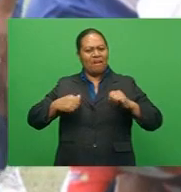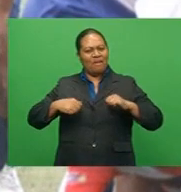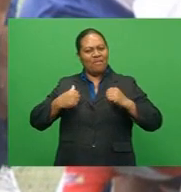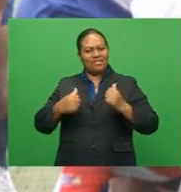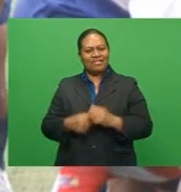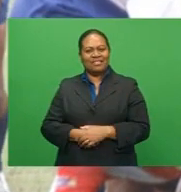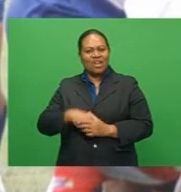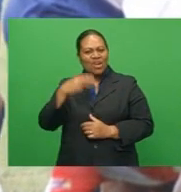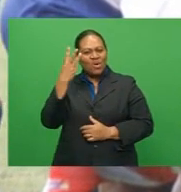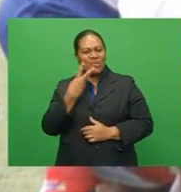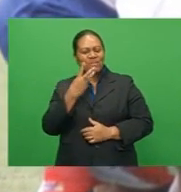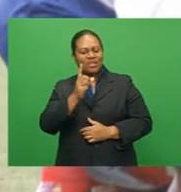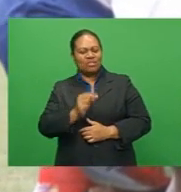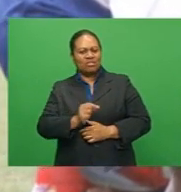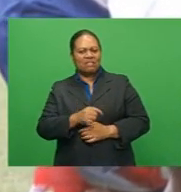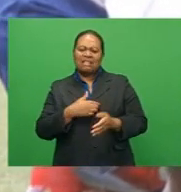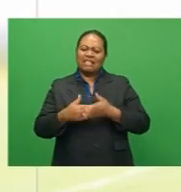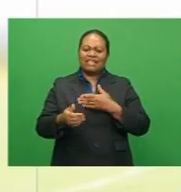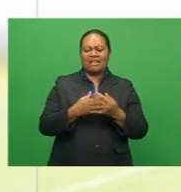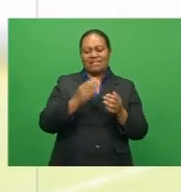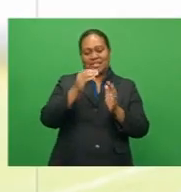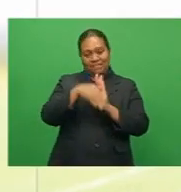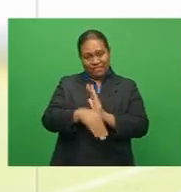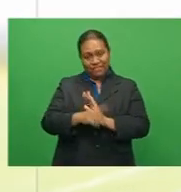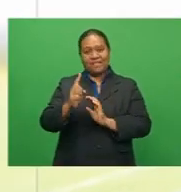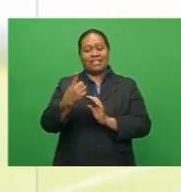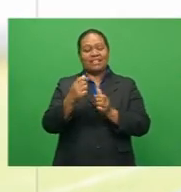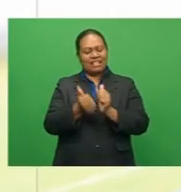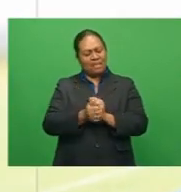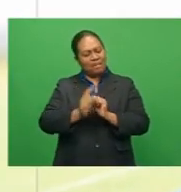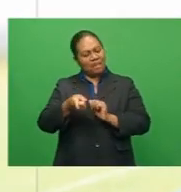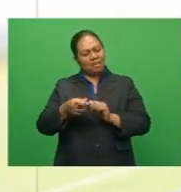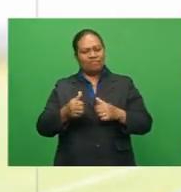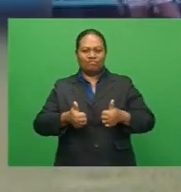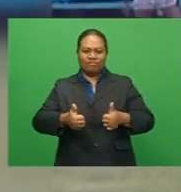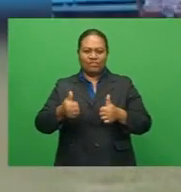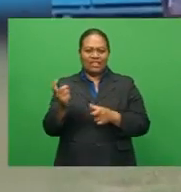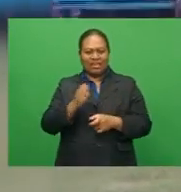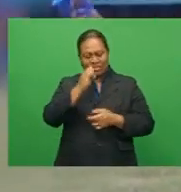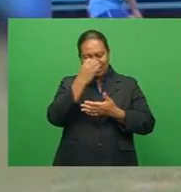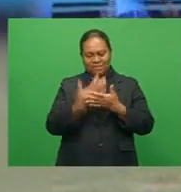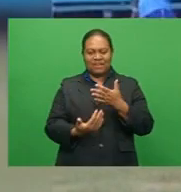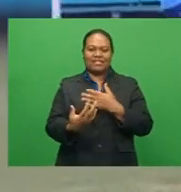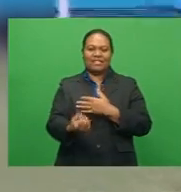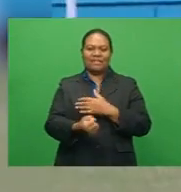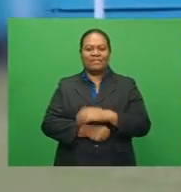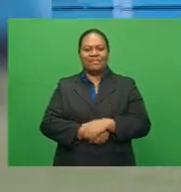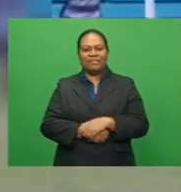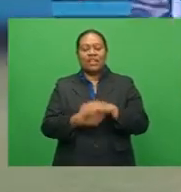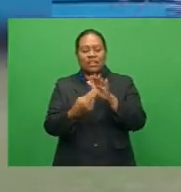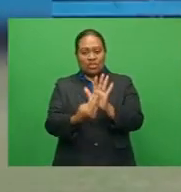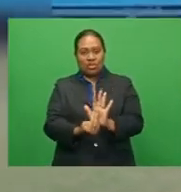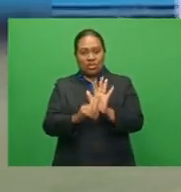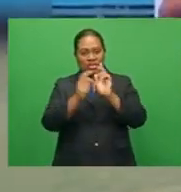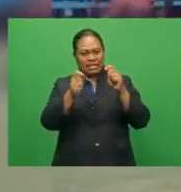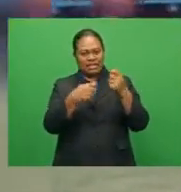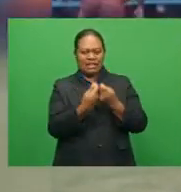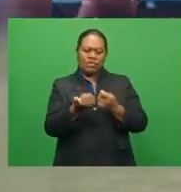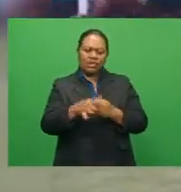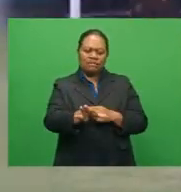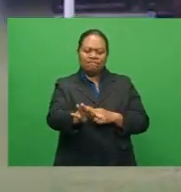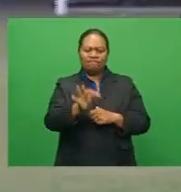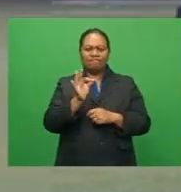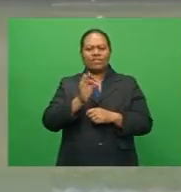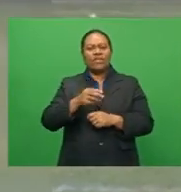do. Even we lost in the first game, but there's a lot of things they have to prove it. Two Northern teams have been selected for the National